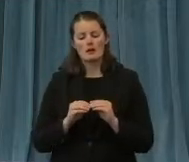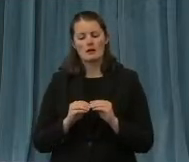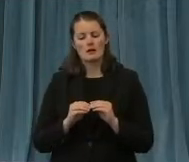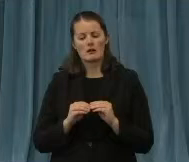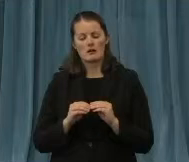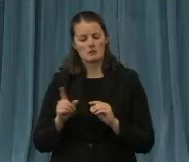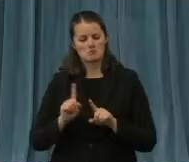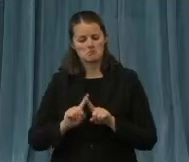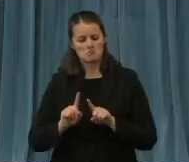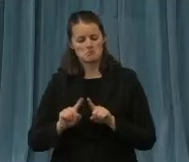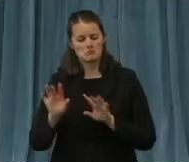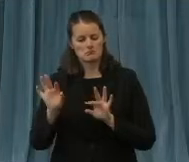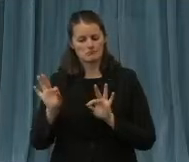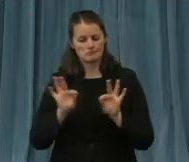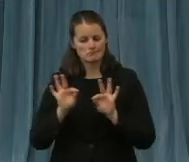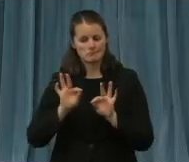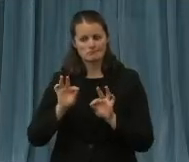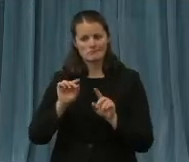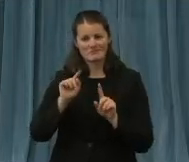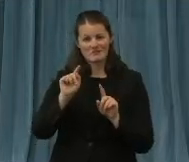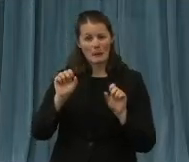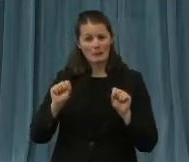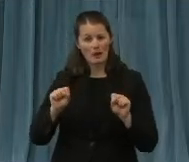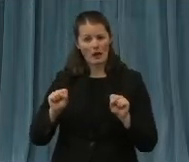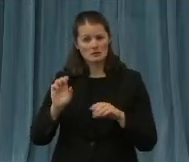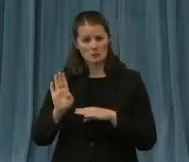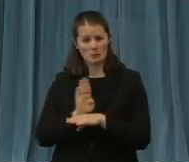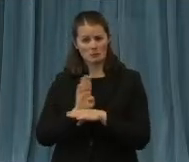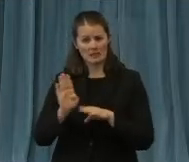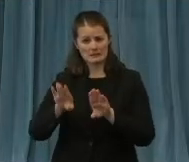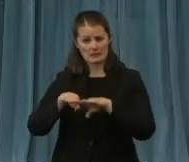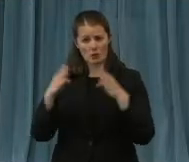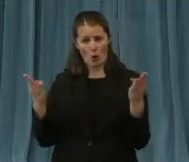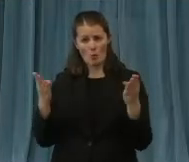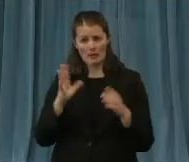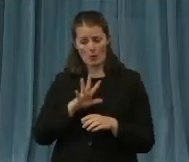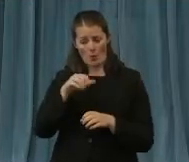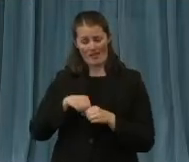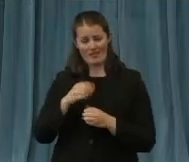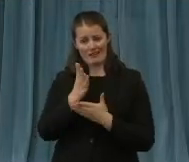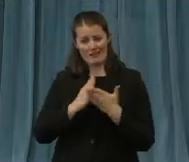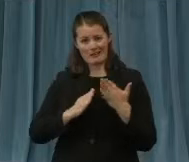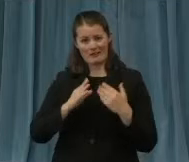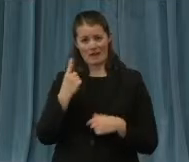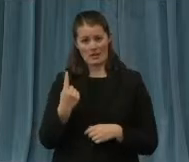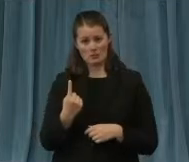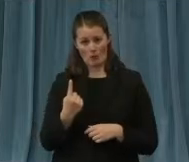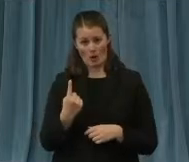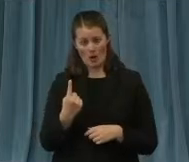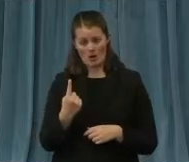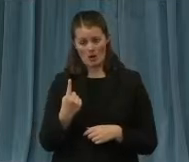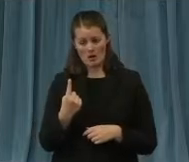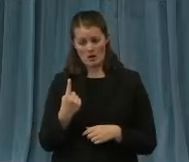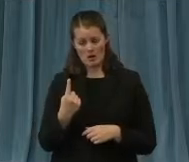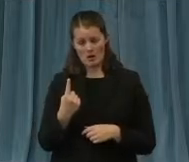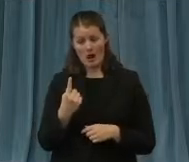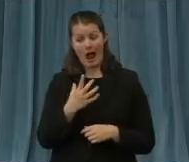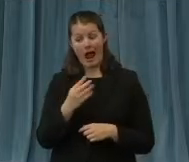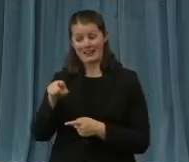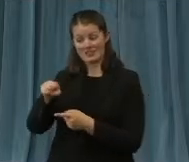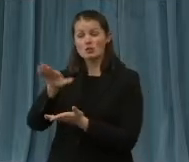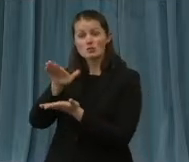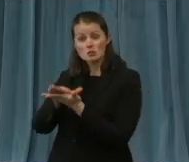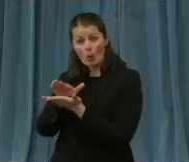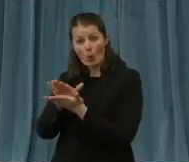Businesses possibly reopening, some of them in that phase one, and schools remaining